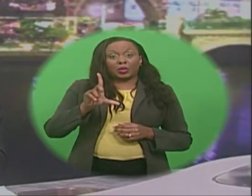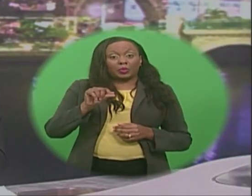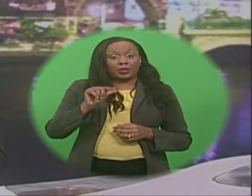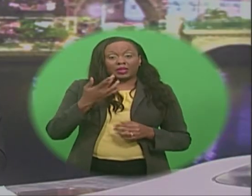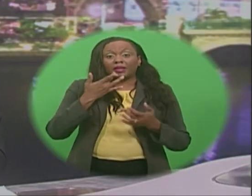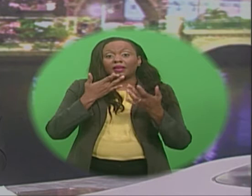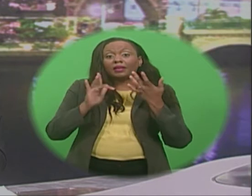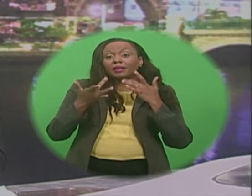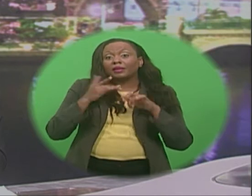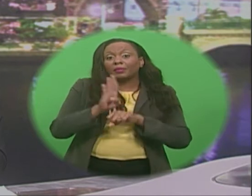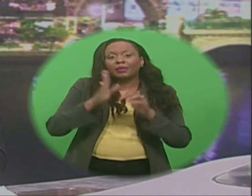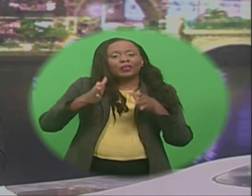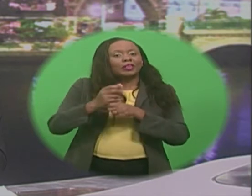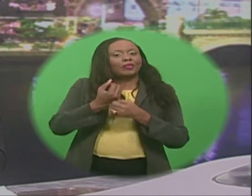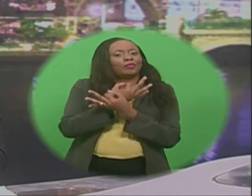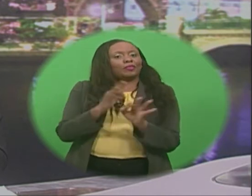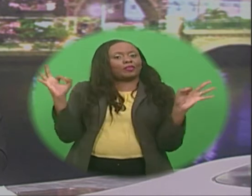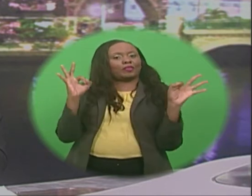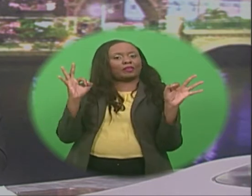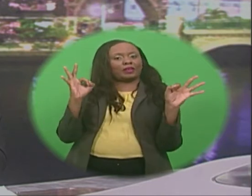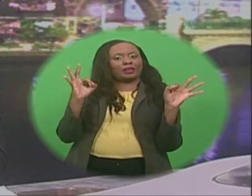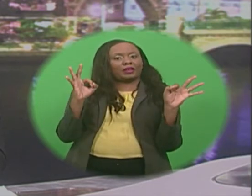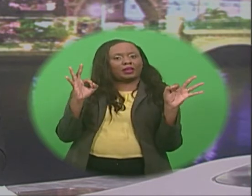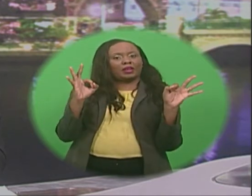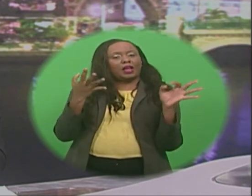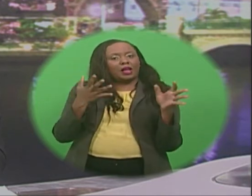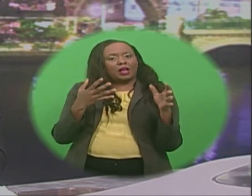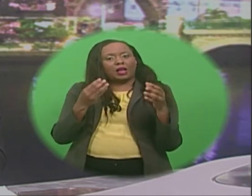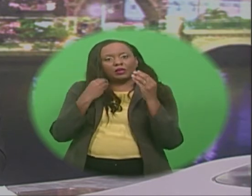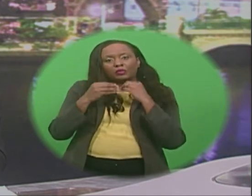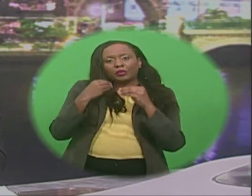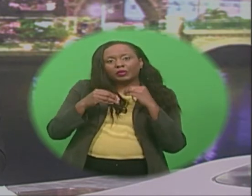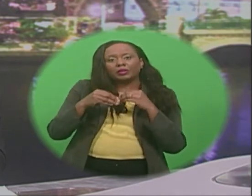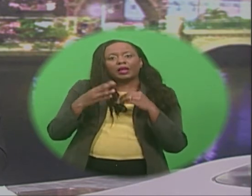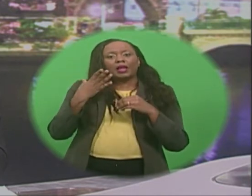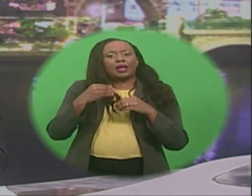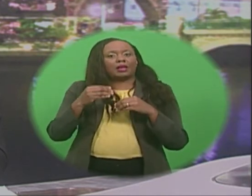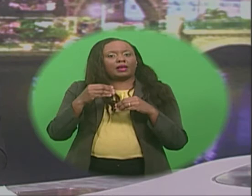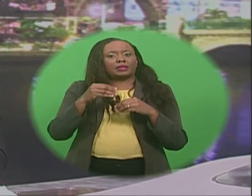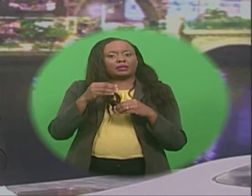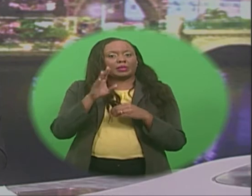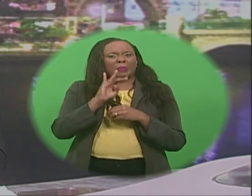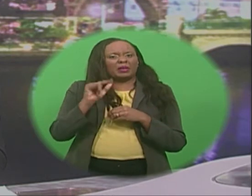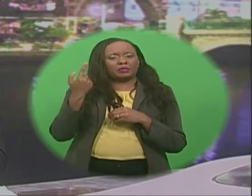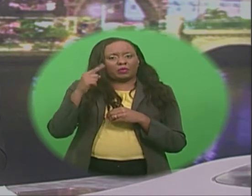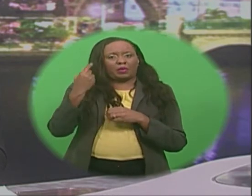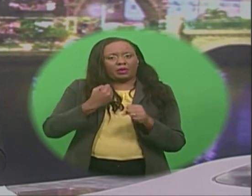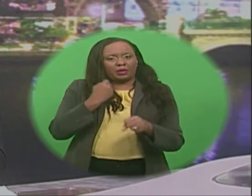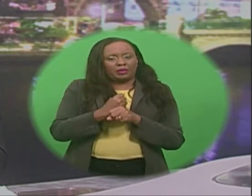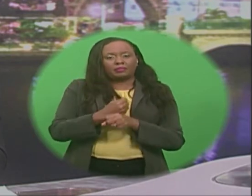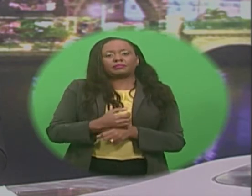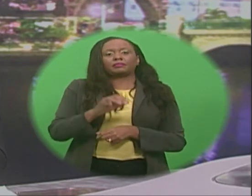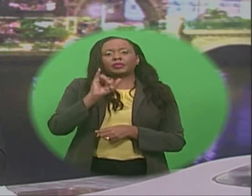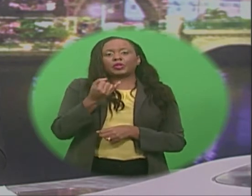lucky Barbadians have received free groceries and an ease in their supermarket bills for 1 year. They are the winners in the Jordan